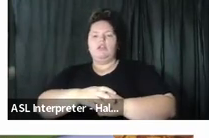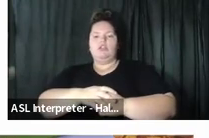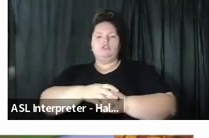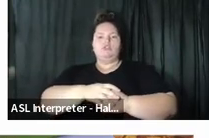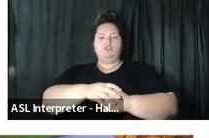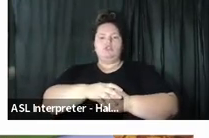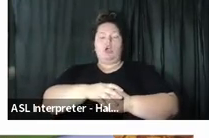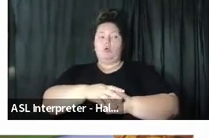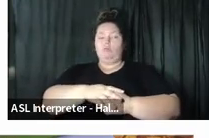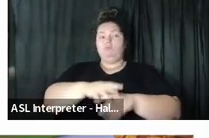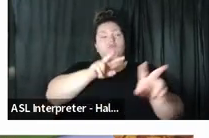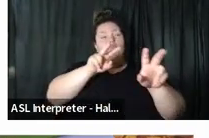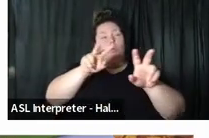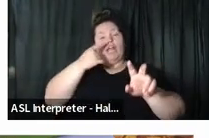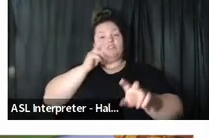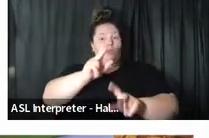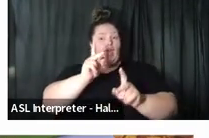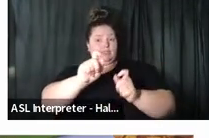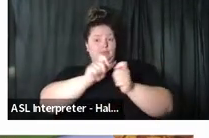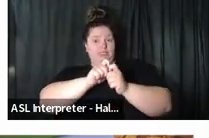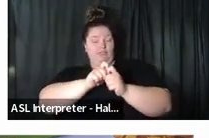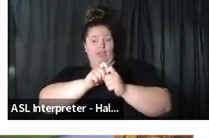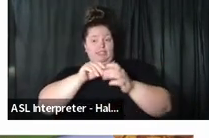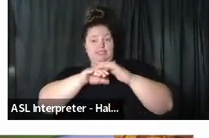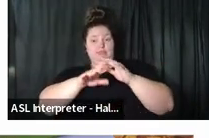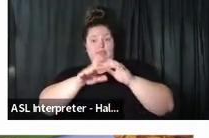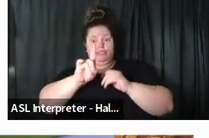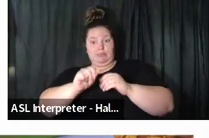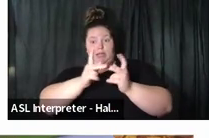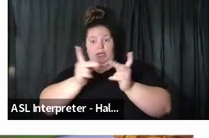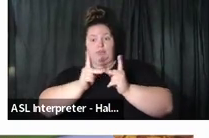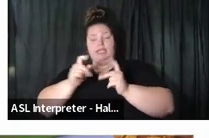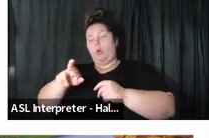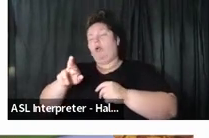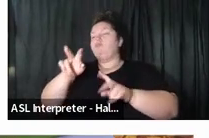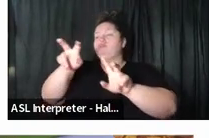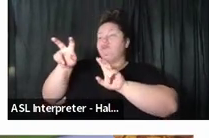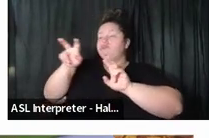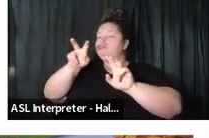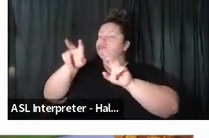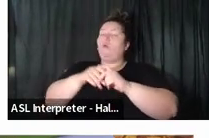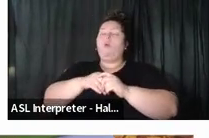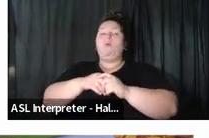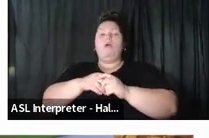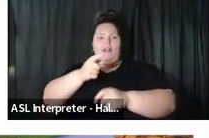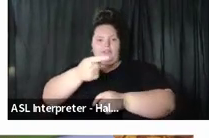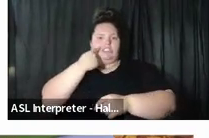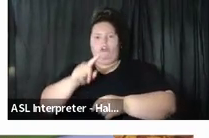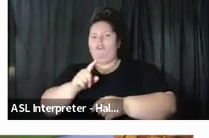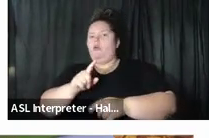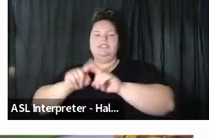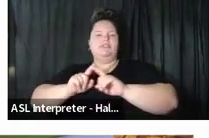that when you're going to a specific place. And these guides are, like I said, museums, amusement parks,